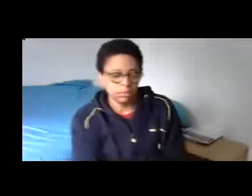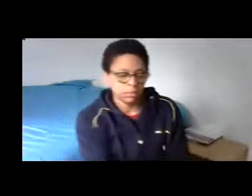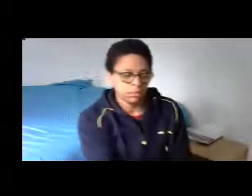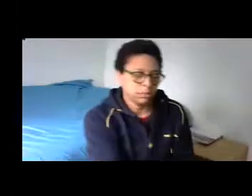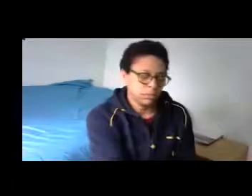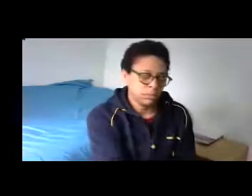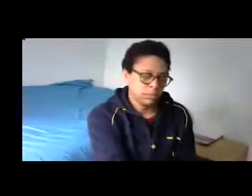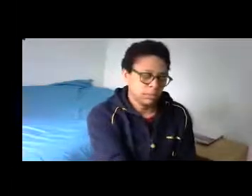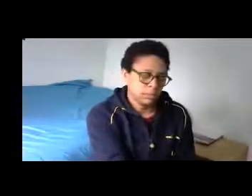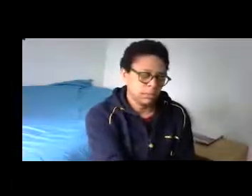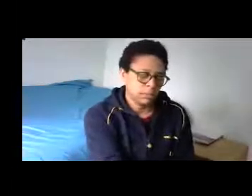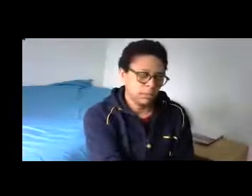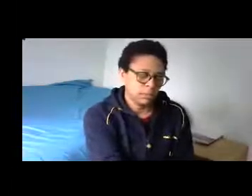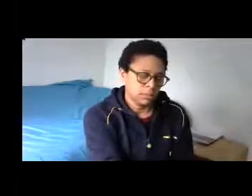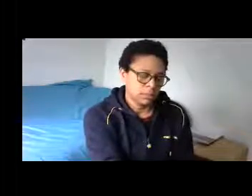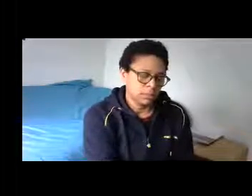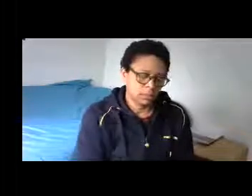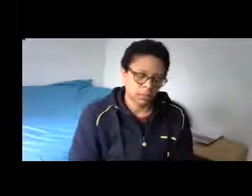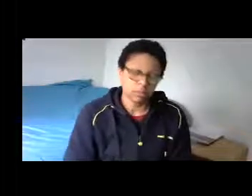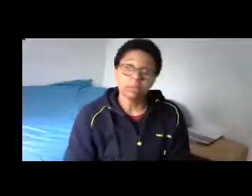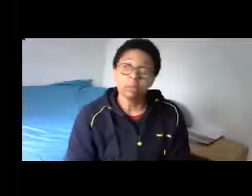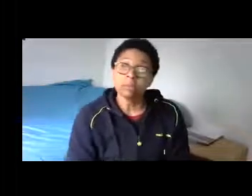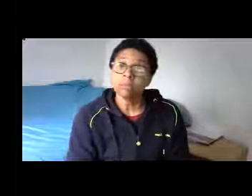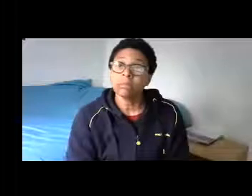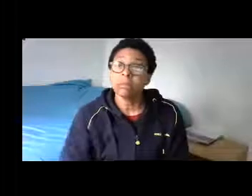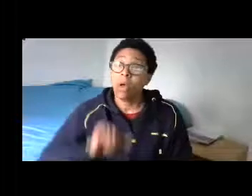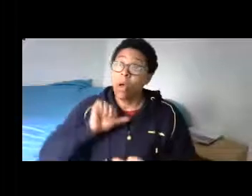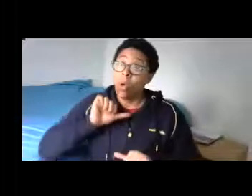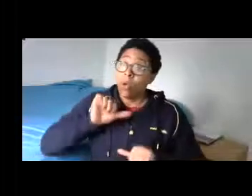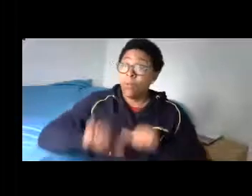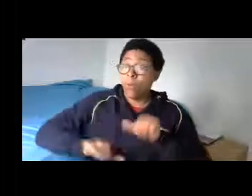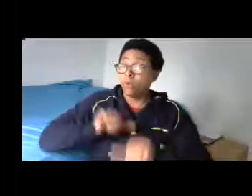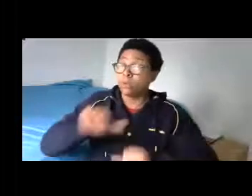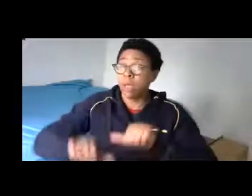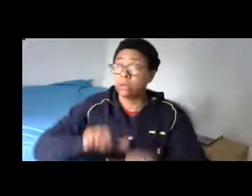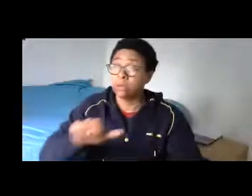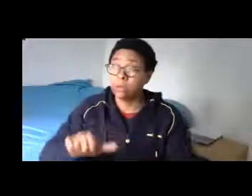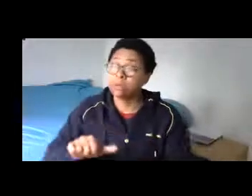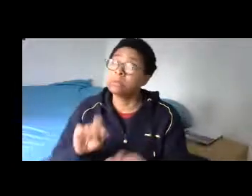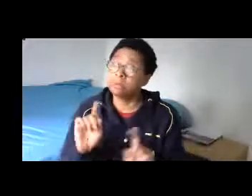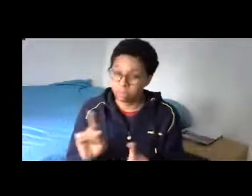So the process, they should speak to you